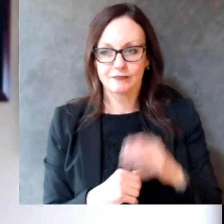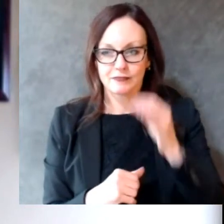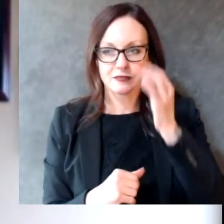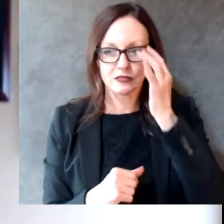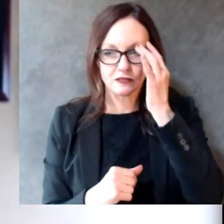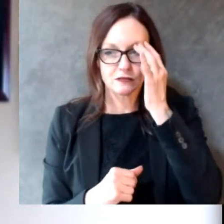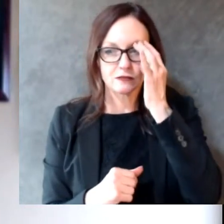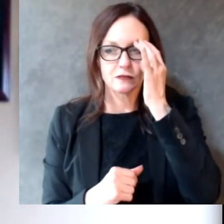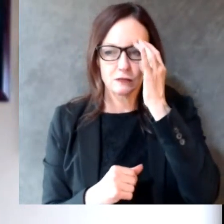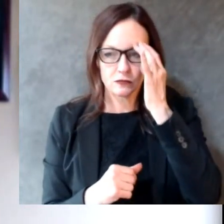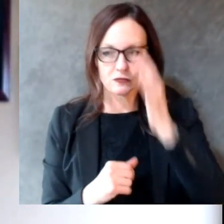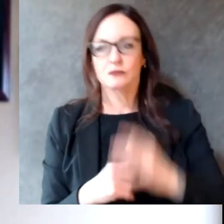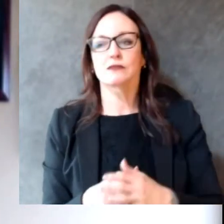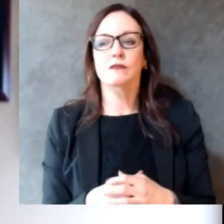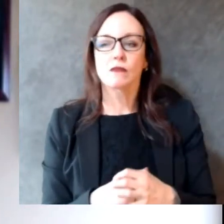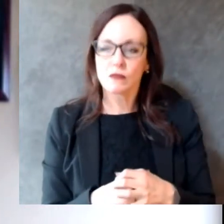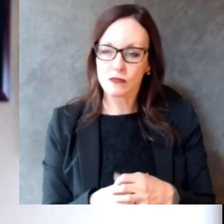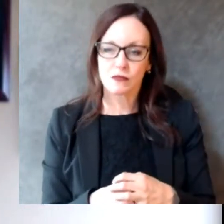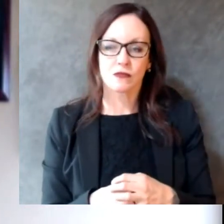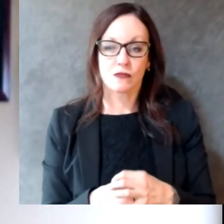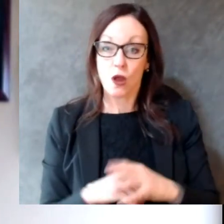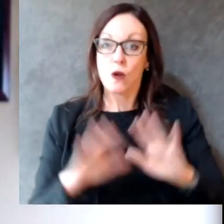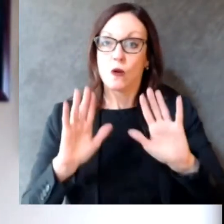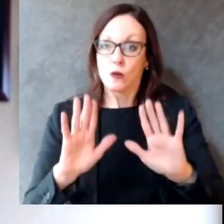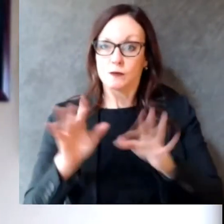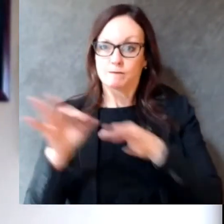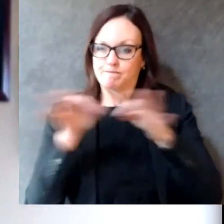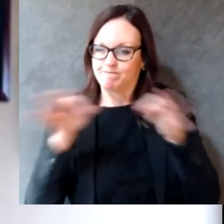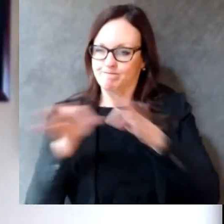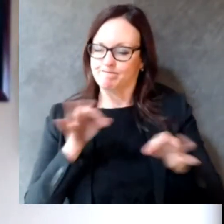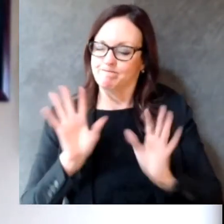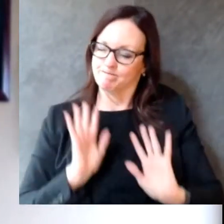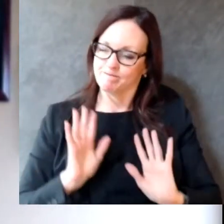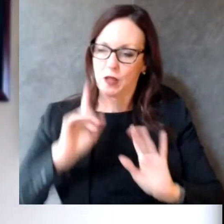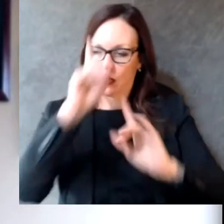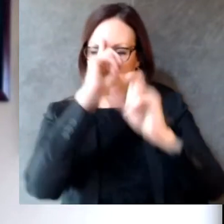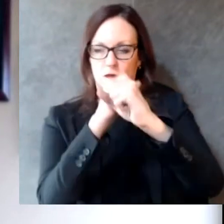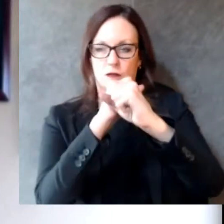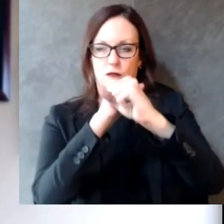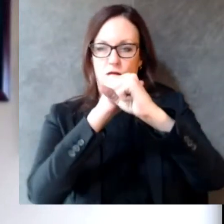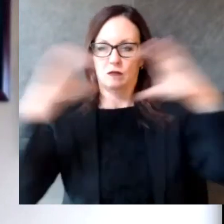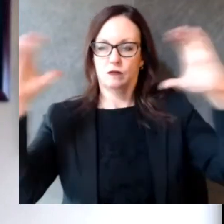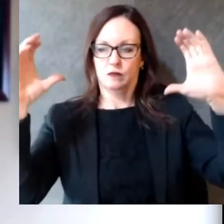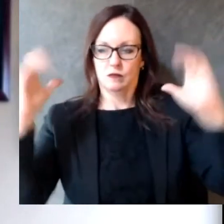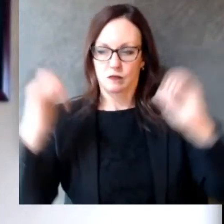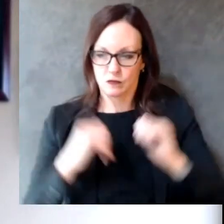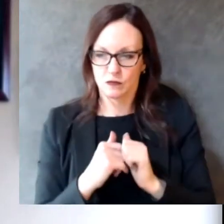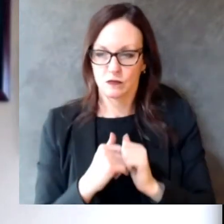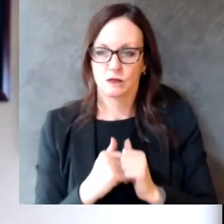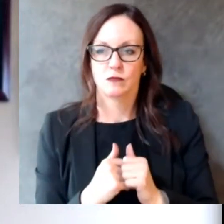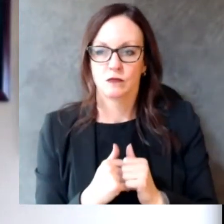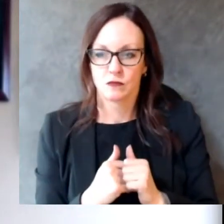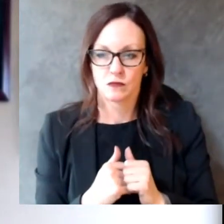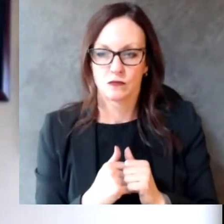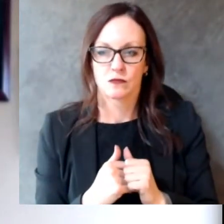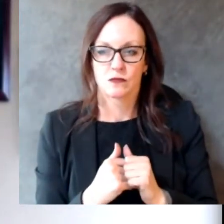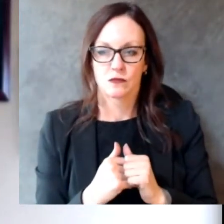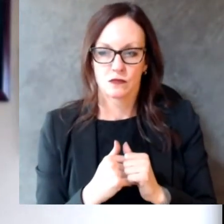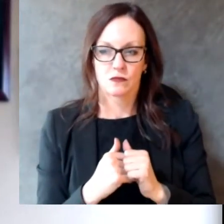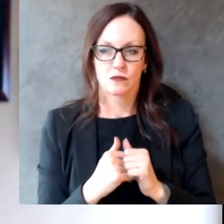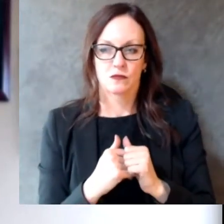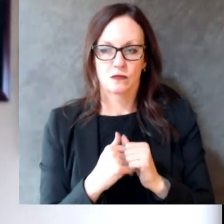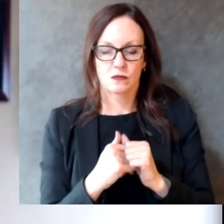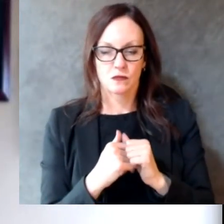whole equation. The level of transmission in a community also tells us how effective it is.